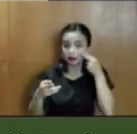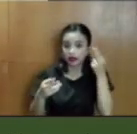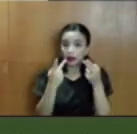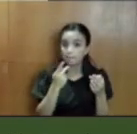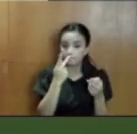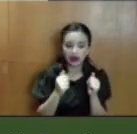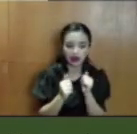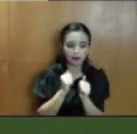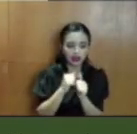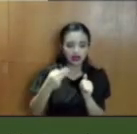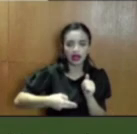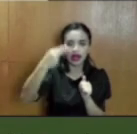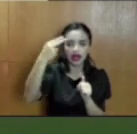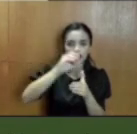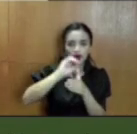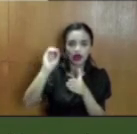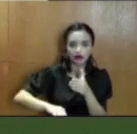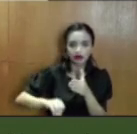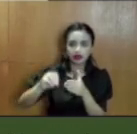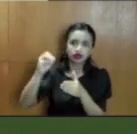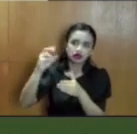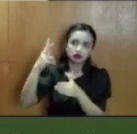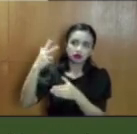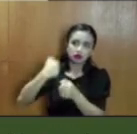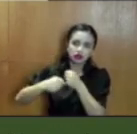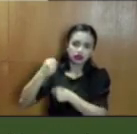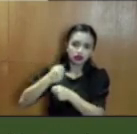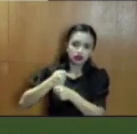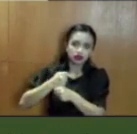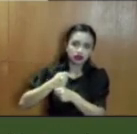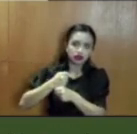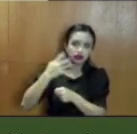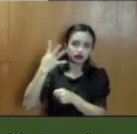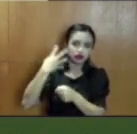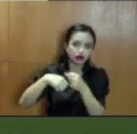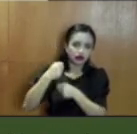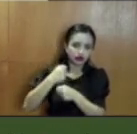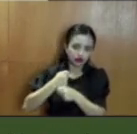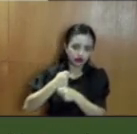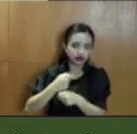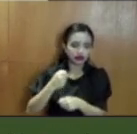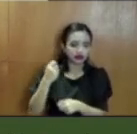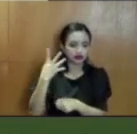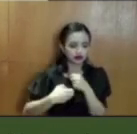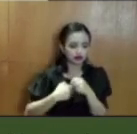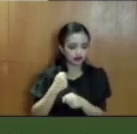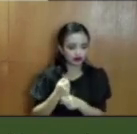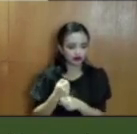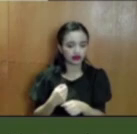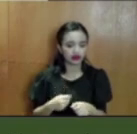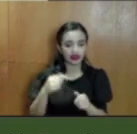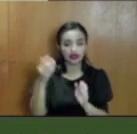the first four-year period than in the second four-year period, which is the case here for Singapore and Malaysia.